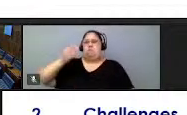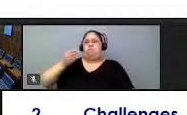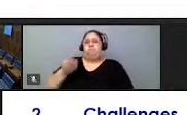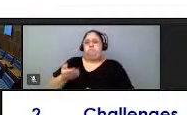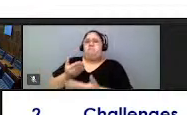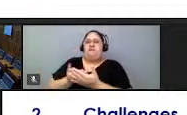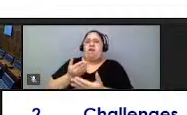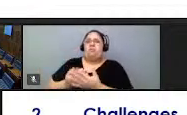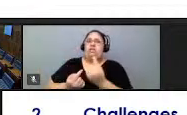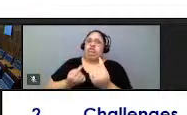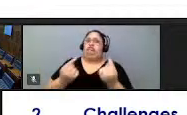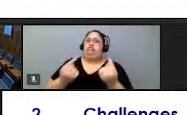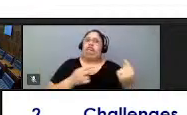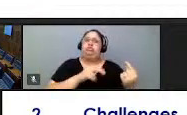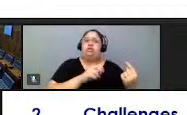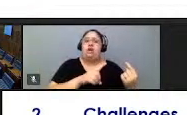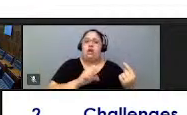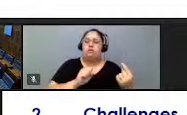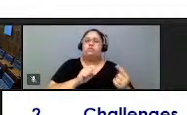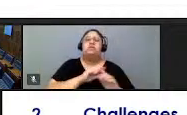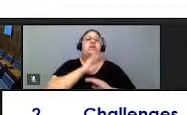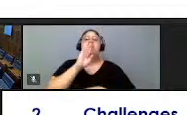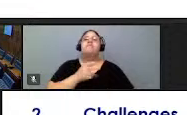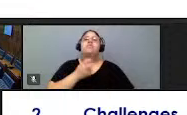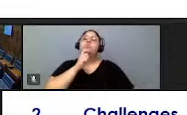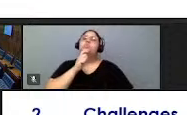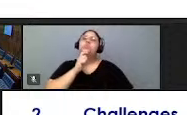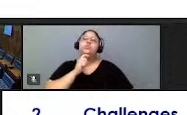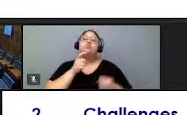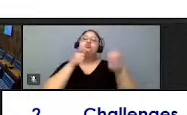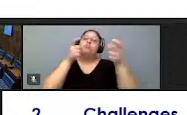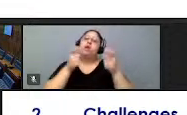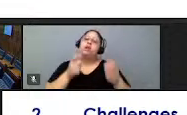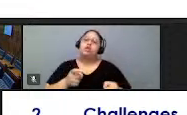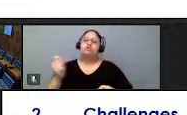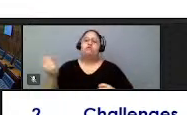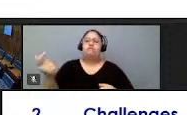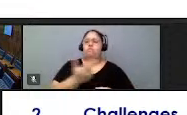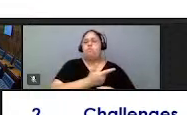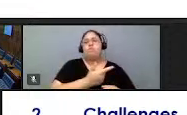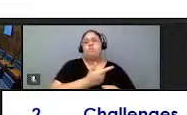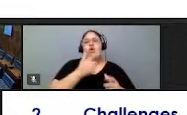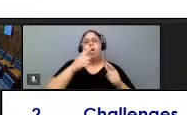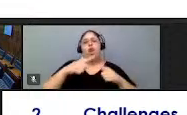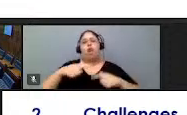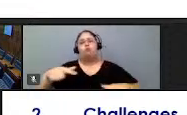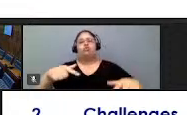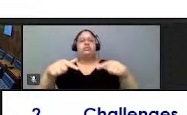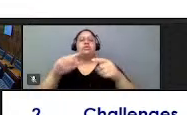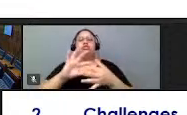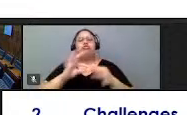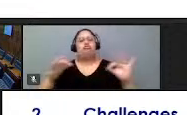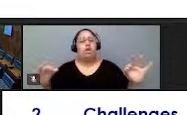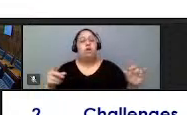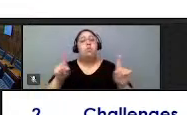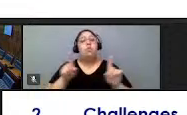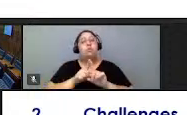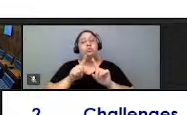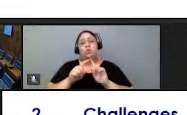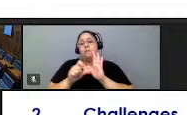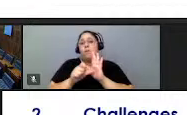of the nodes was never utilized to manage the entire Logistics chain and some critical